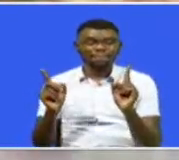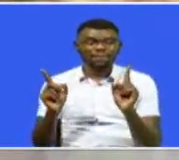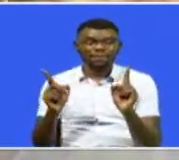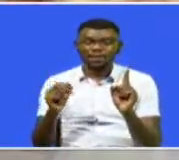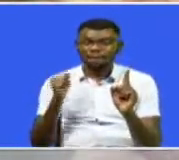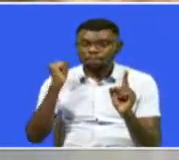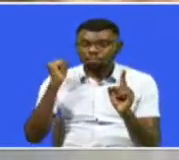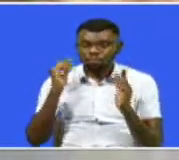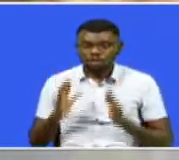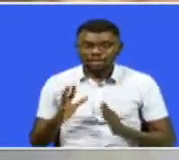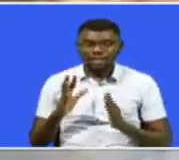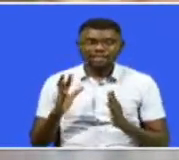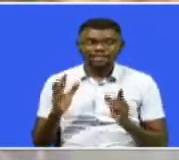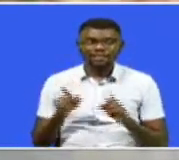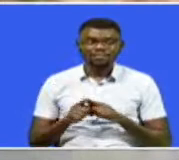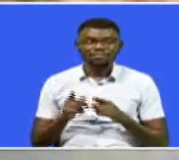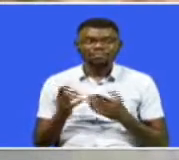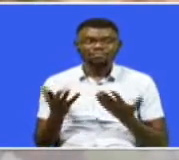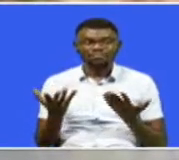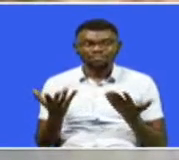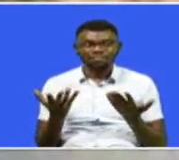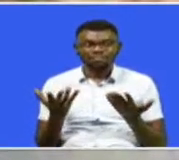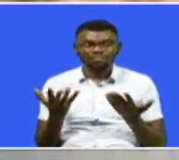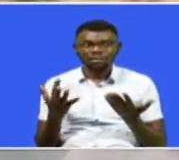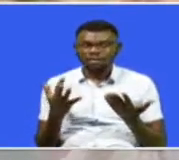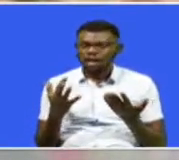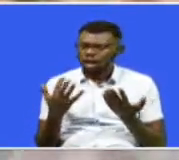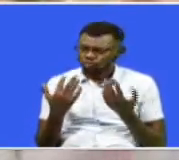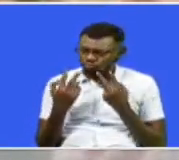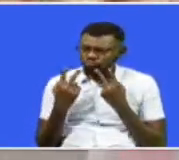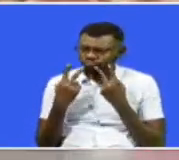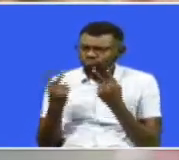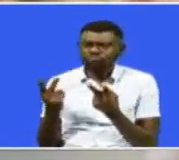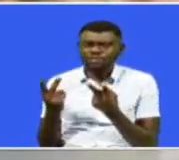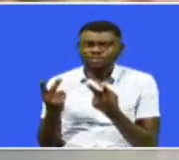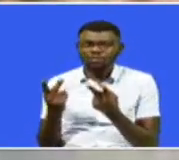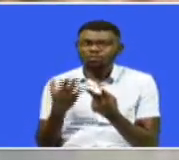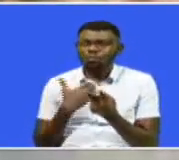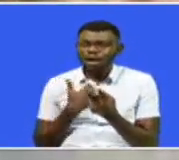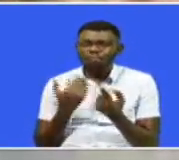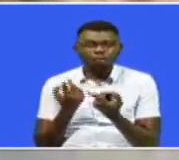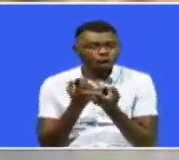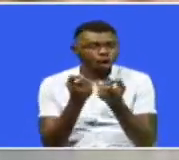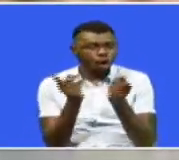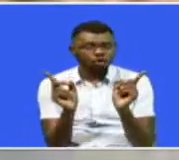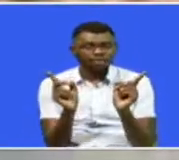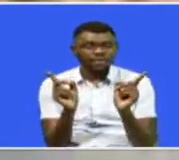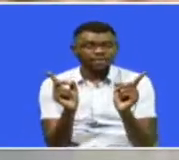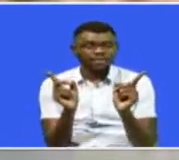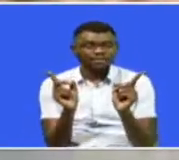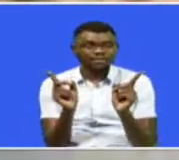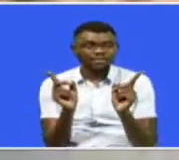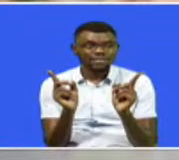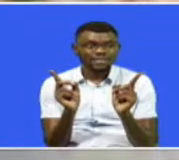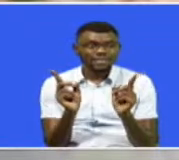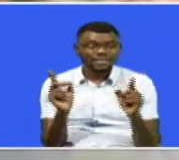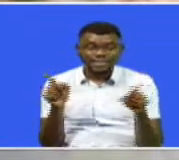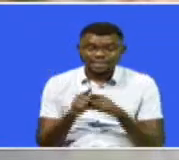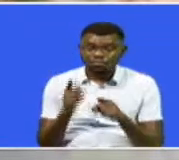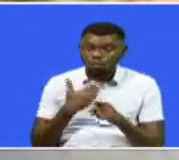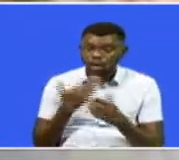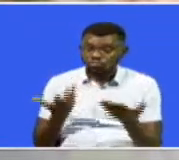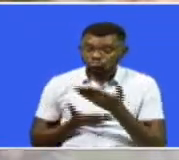politicians. We talk with them on the phone, we talk to them physically, we meet them one by one. So we're able to engage all of them. So as much as tungena